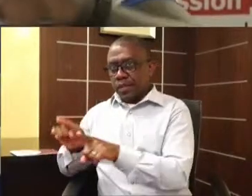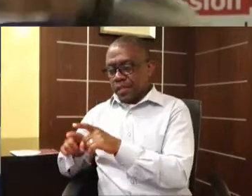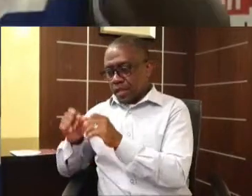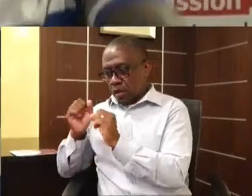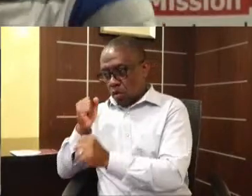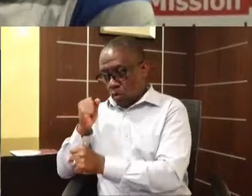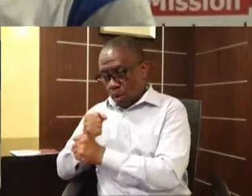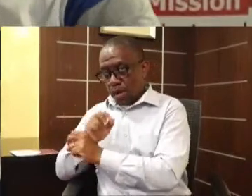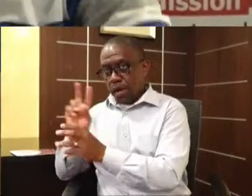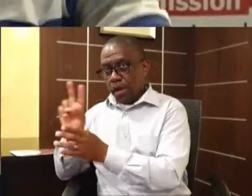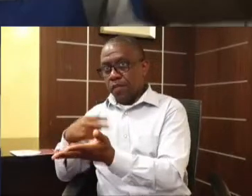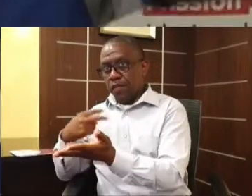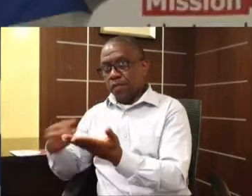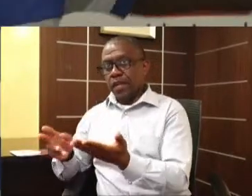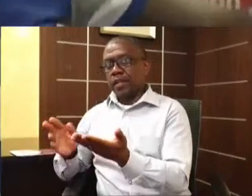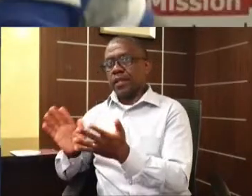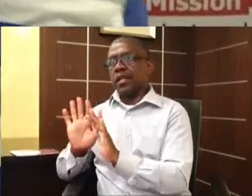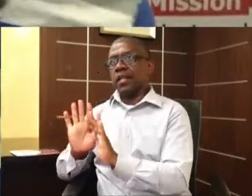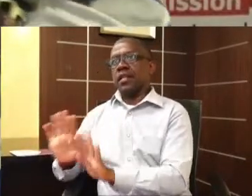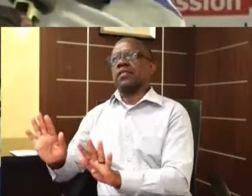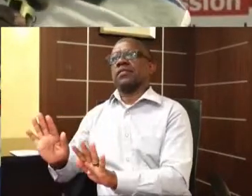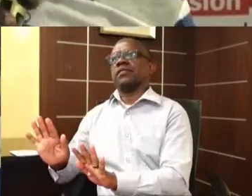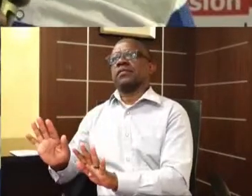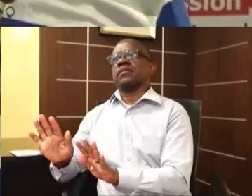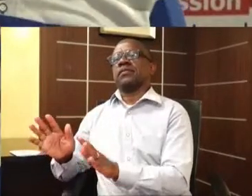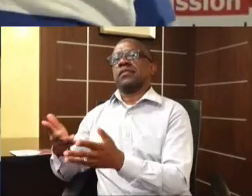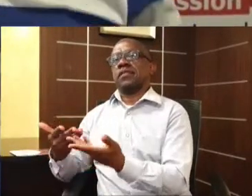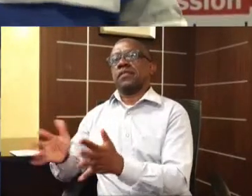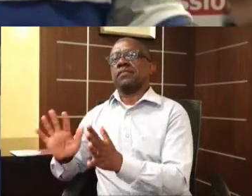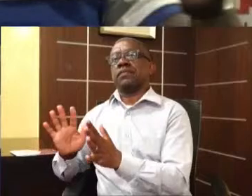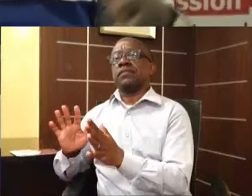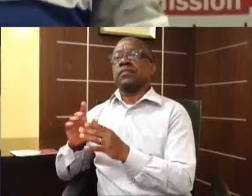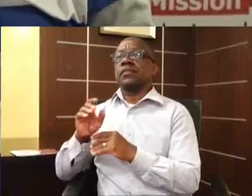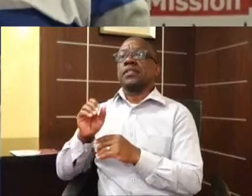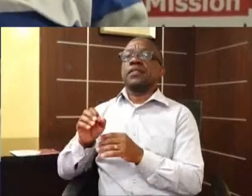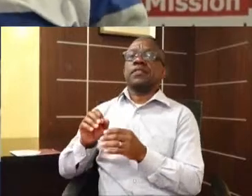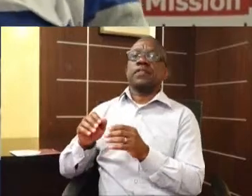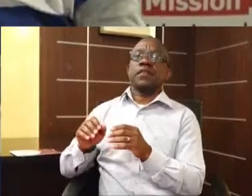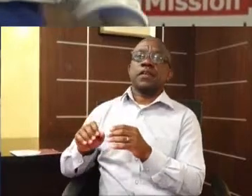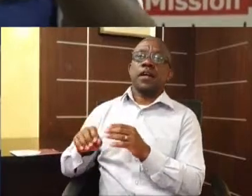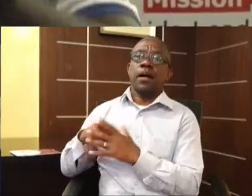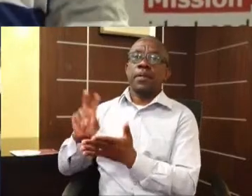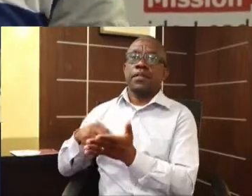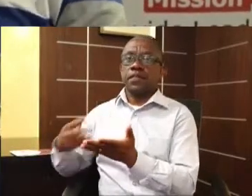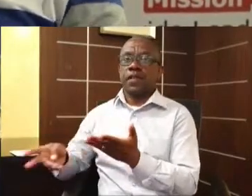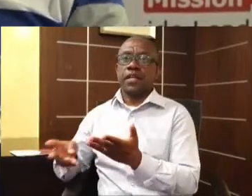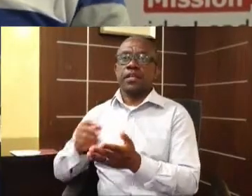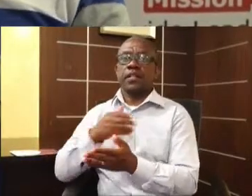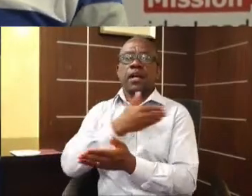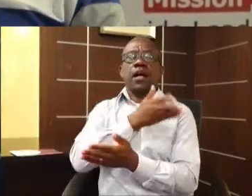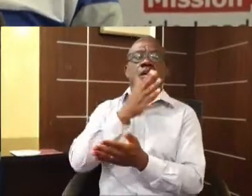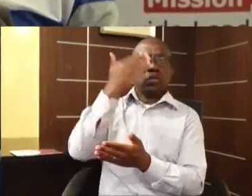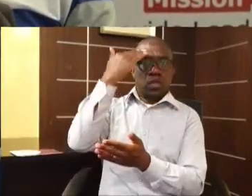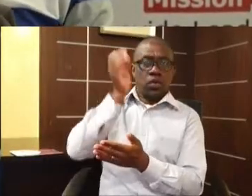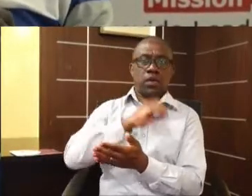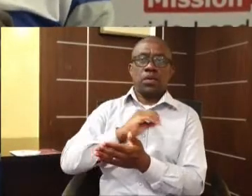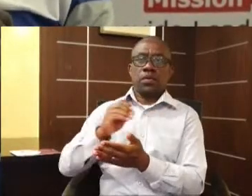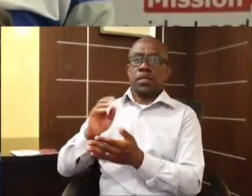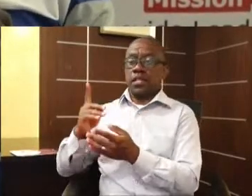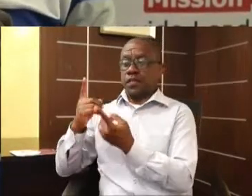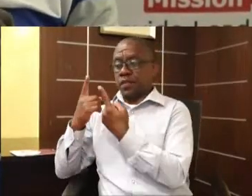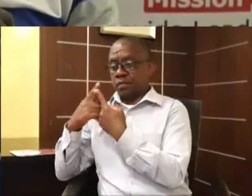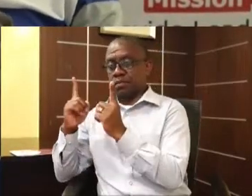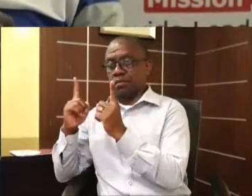If it doesn't work, you leave it inside there. Nobody knows about it outside. And if it works, then it is scaled with reality of it